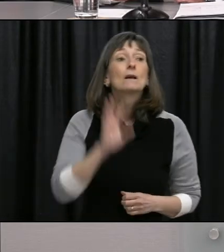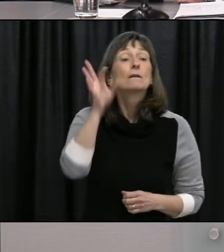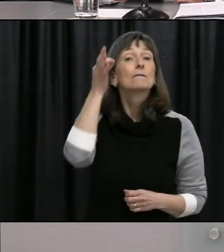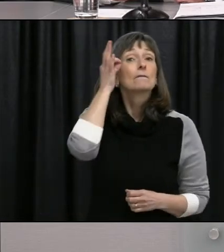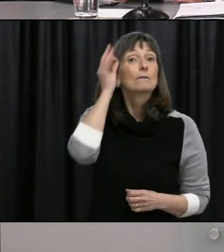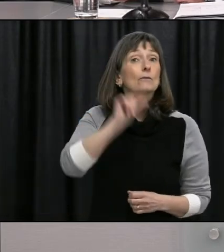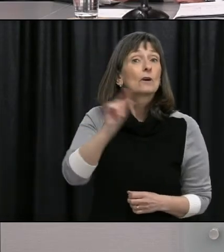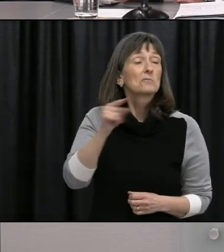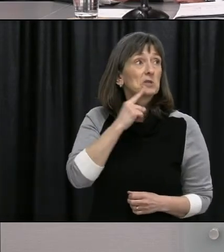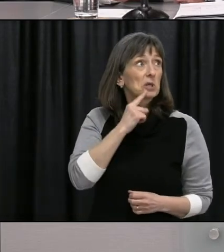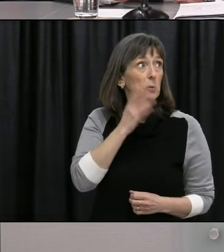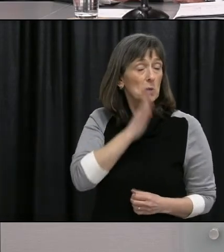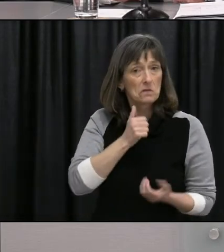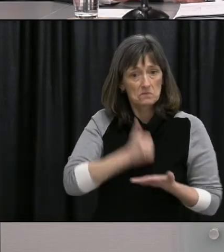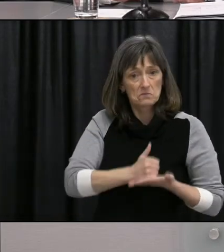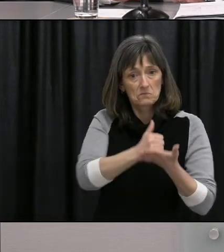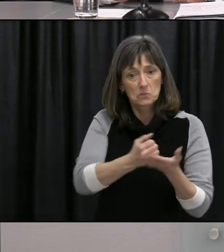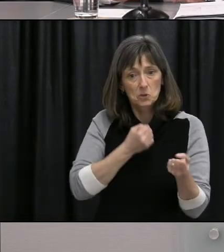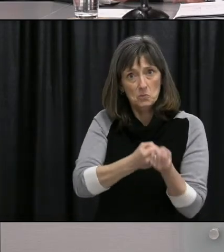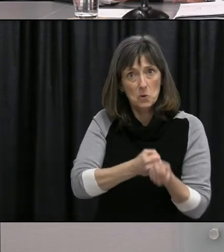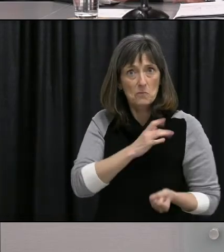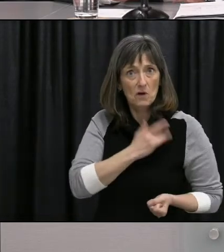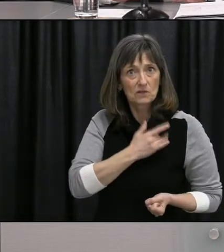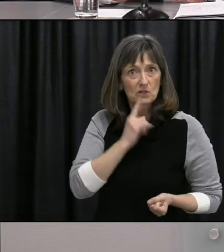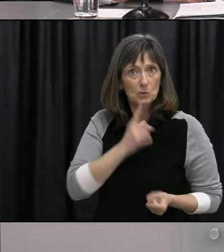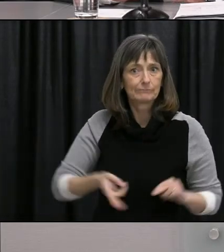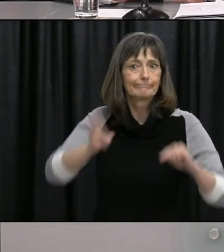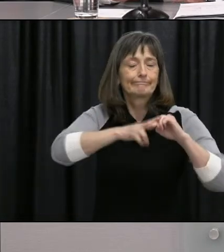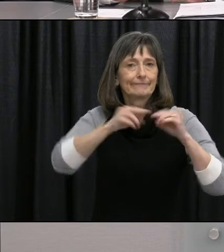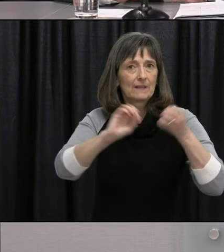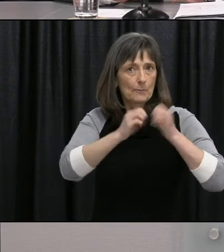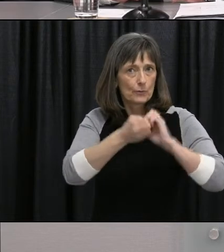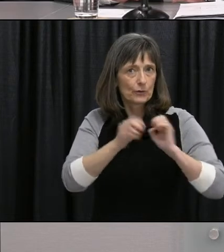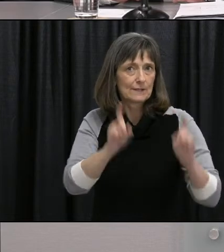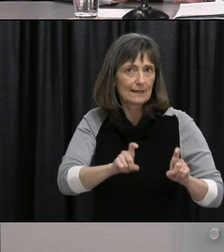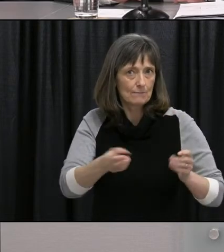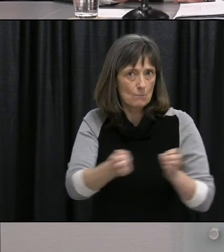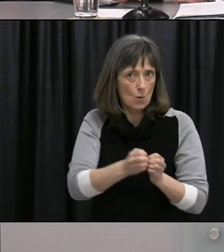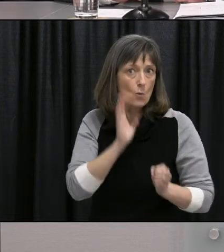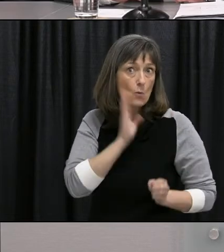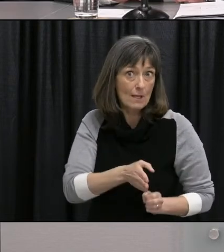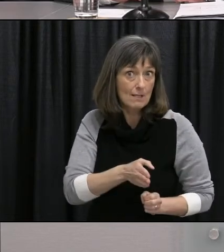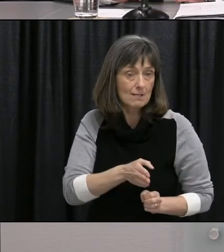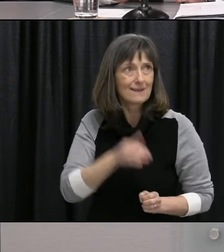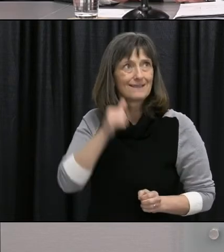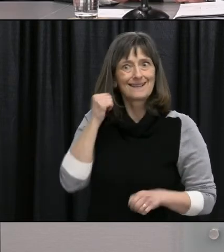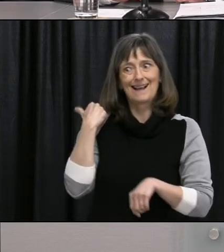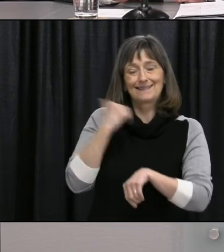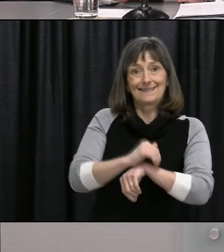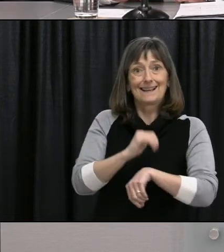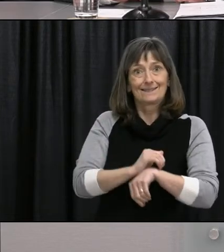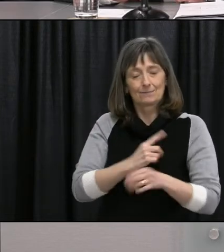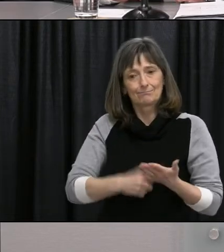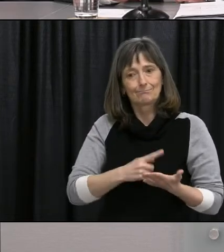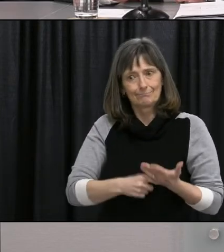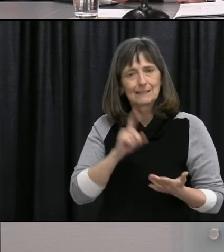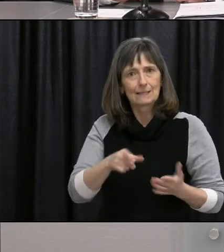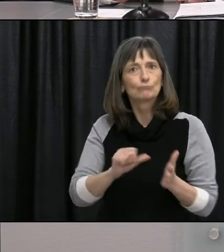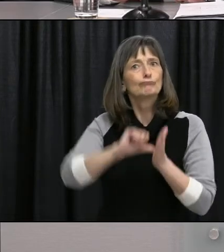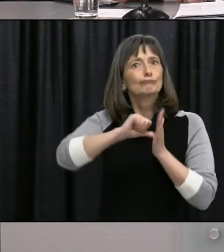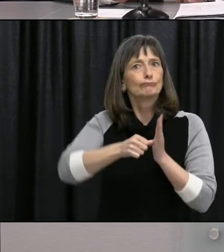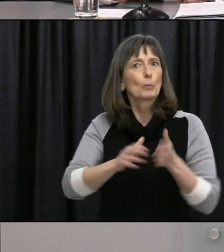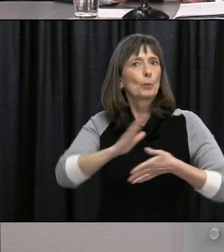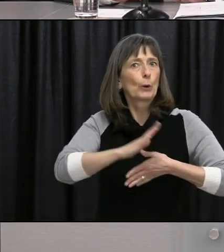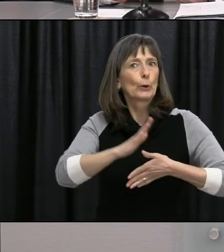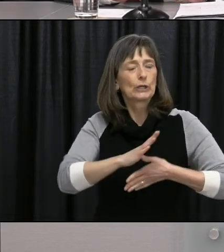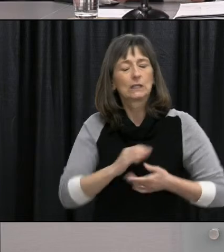and contract tracing. And last night, during his call with premiers, he re-emphasized this as a priority. Have you agreed to the funding, and what would that look